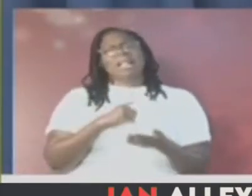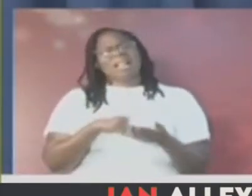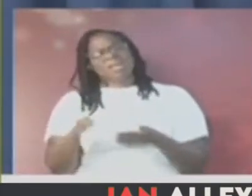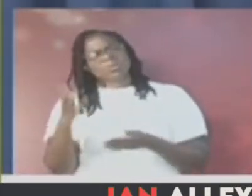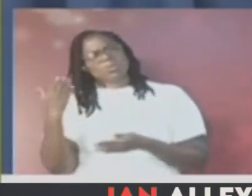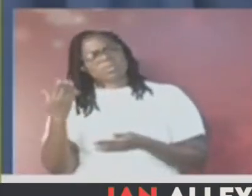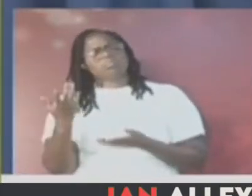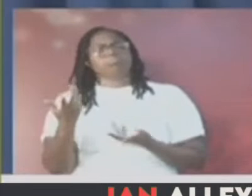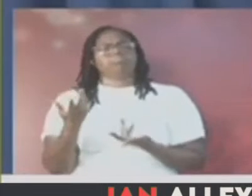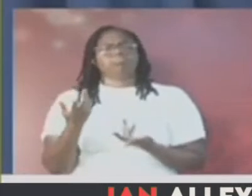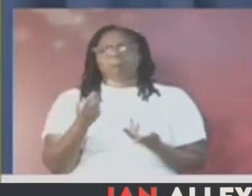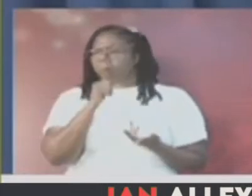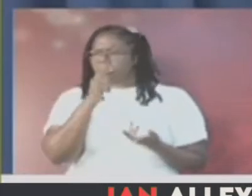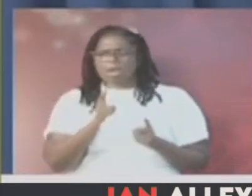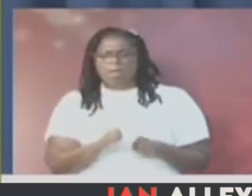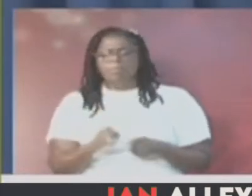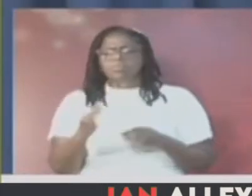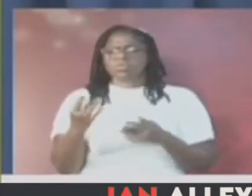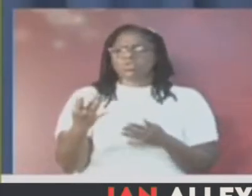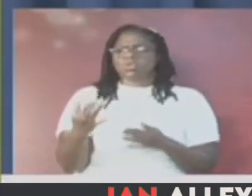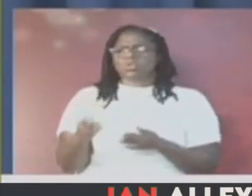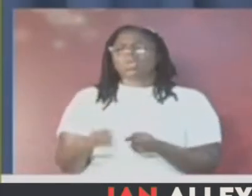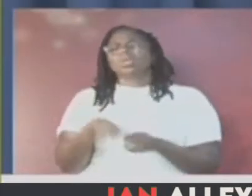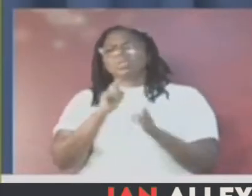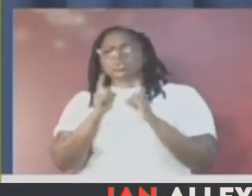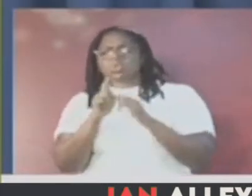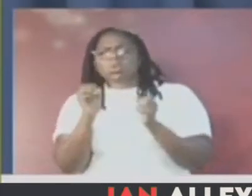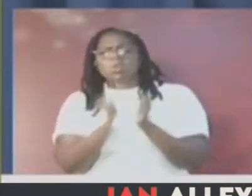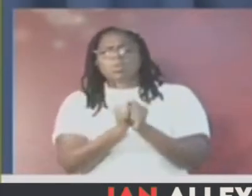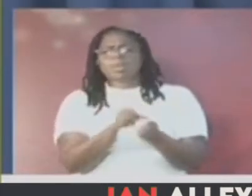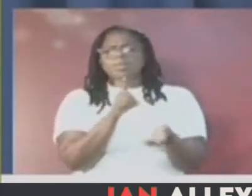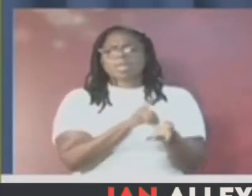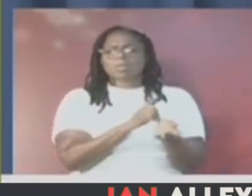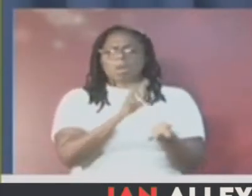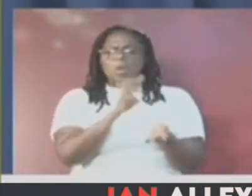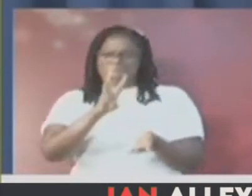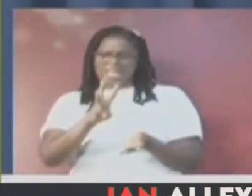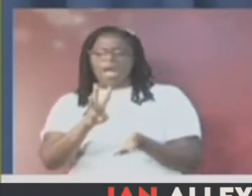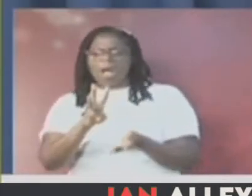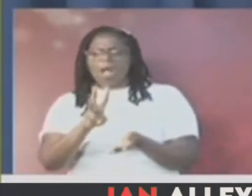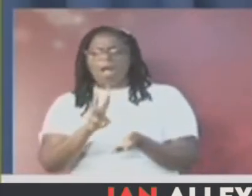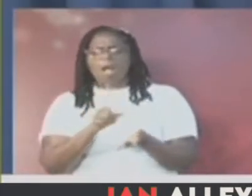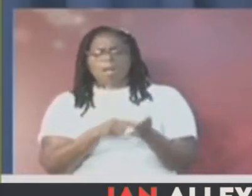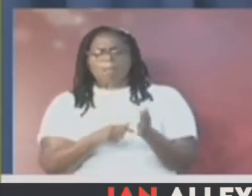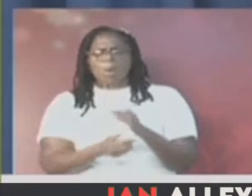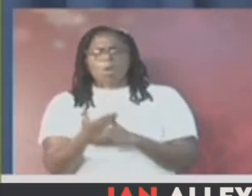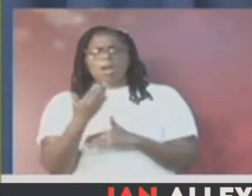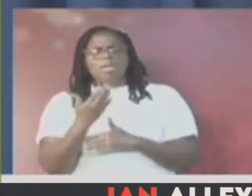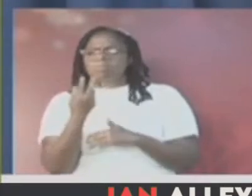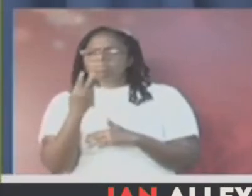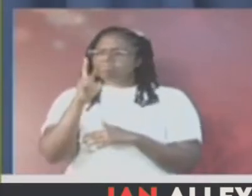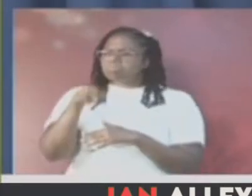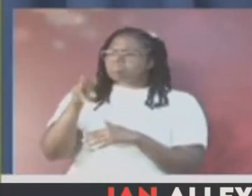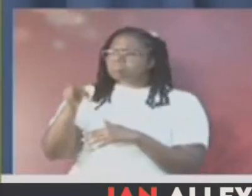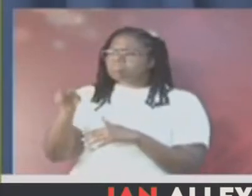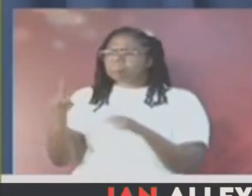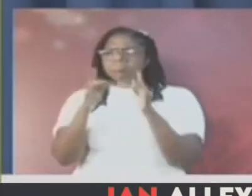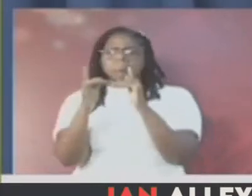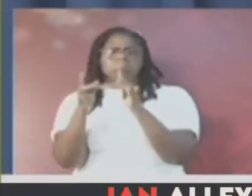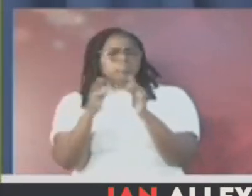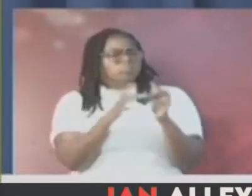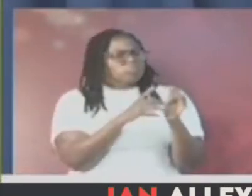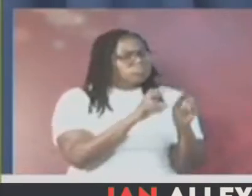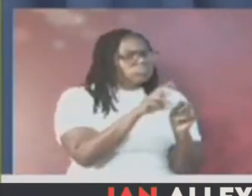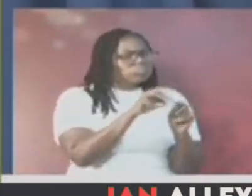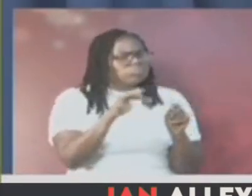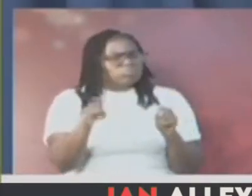this morning, again, speaking to Dr. Wheeler and looking at the different authorized websites,